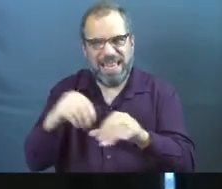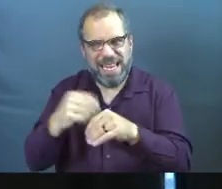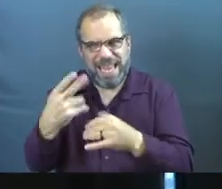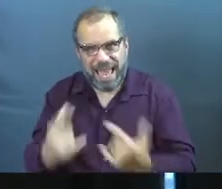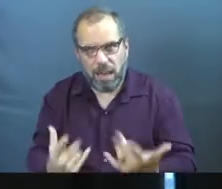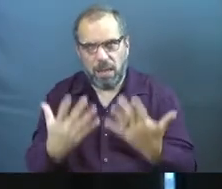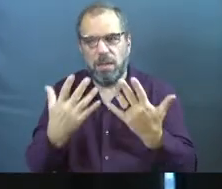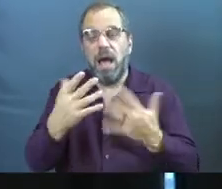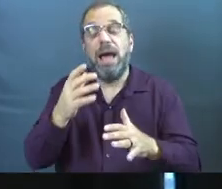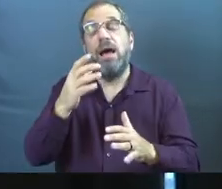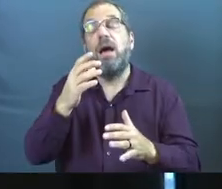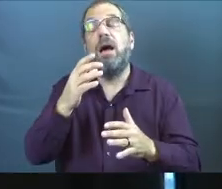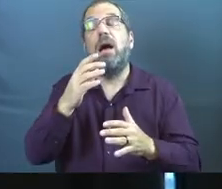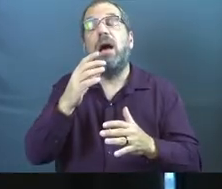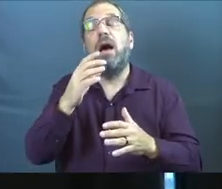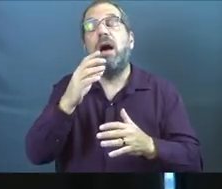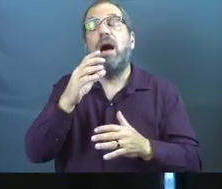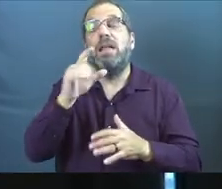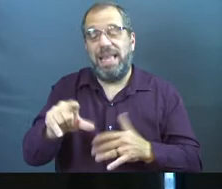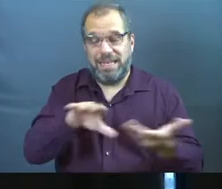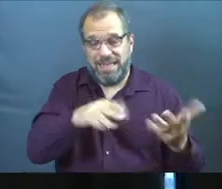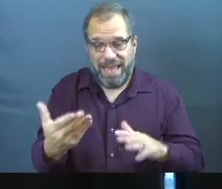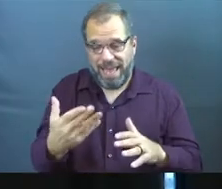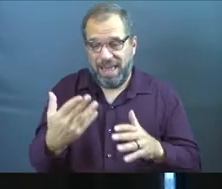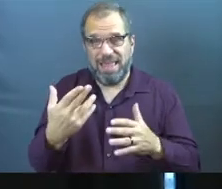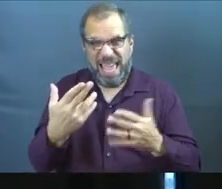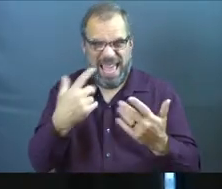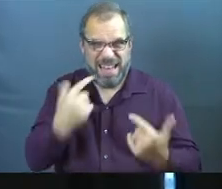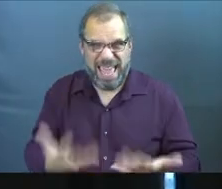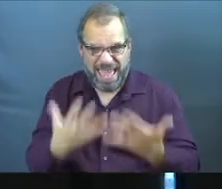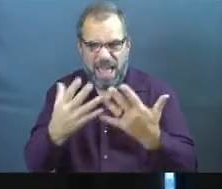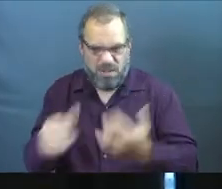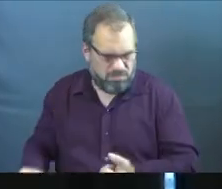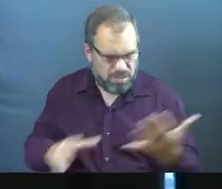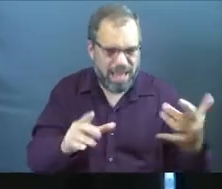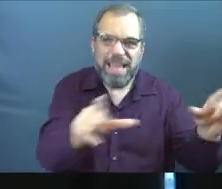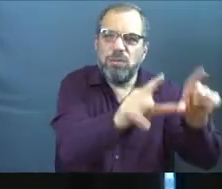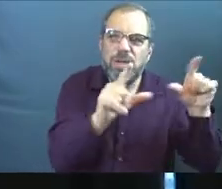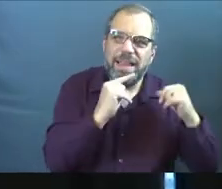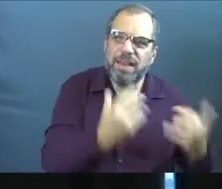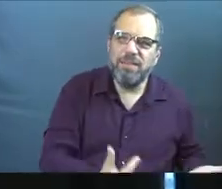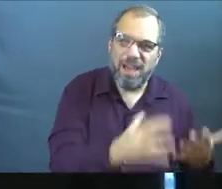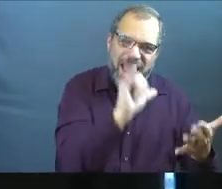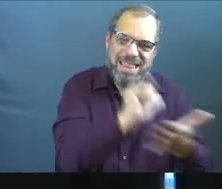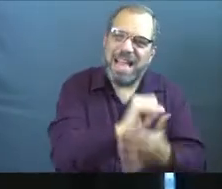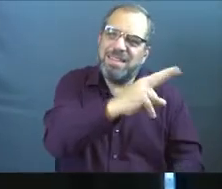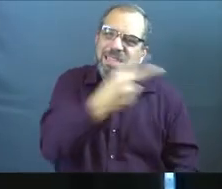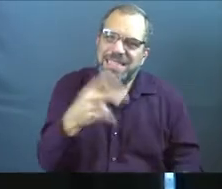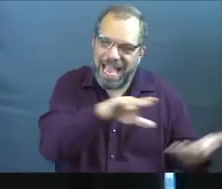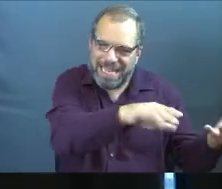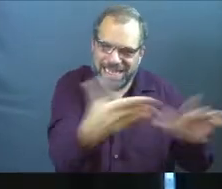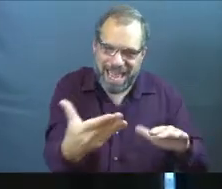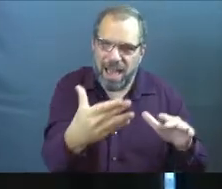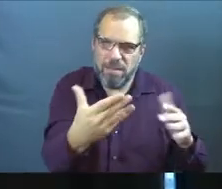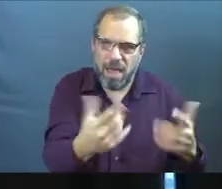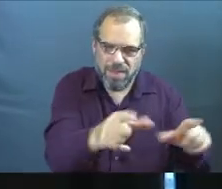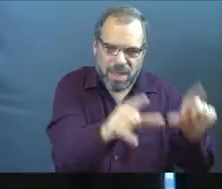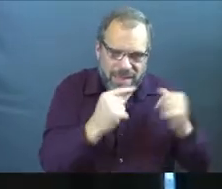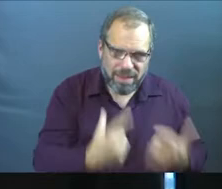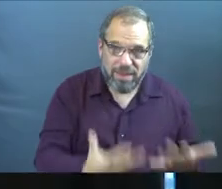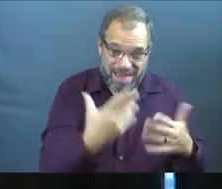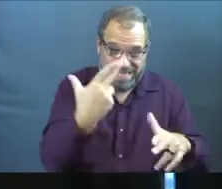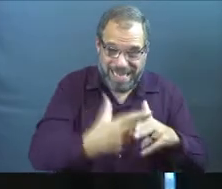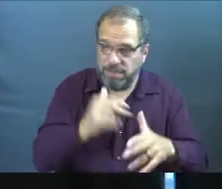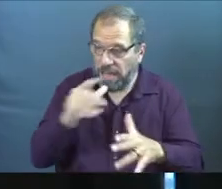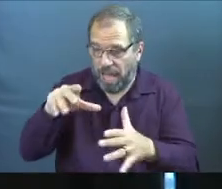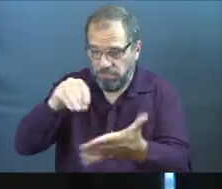what it says, Revelation 20, 14 through 15. Then death and Hades were thrown into the lake of fire. This is the second death, the lake of fire. And if anyone's